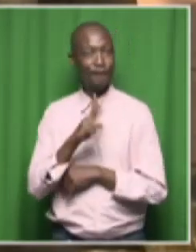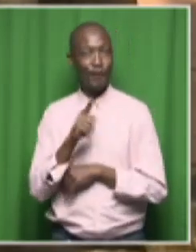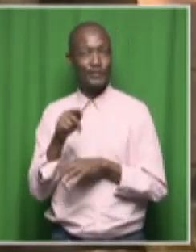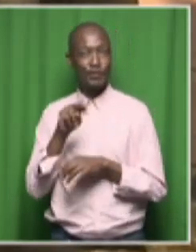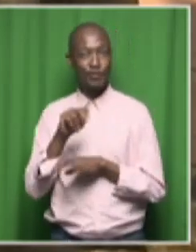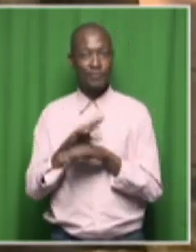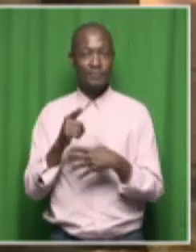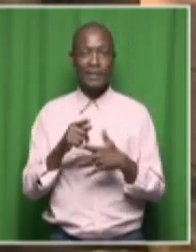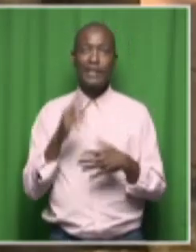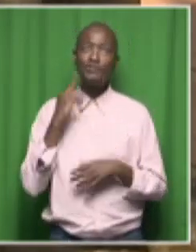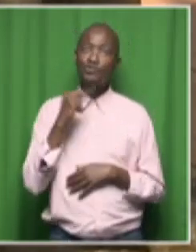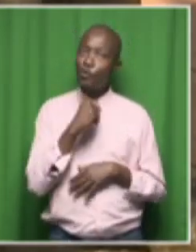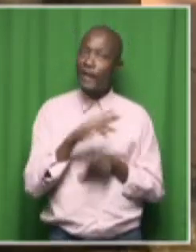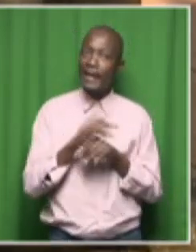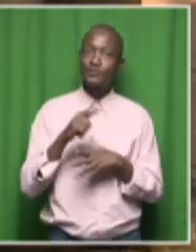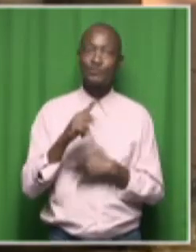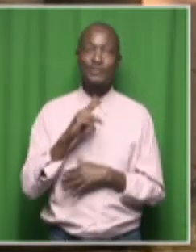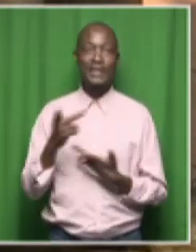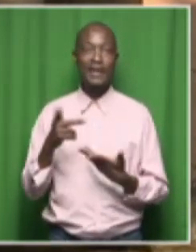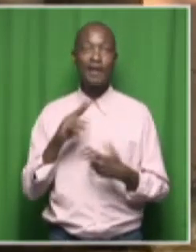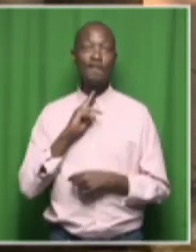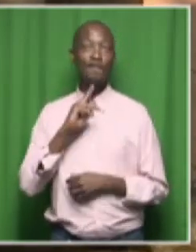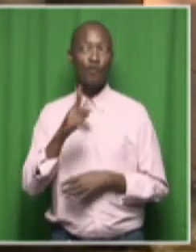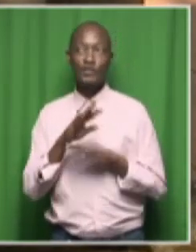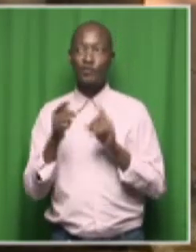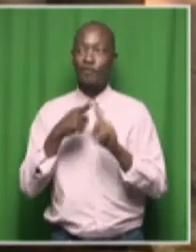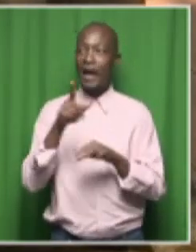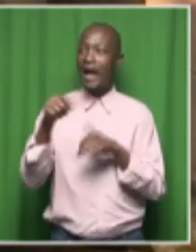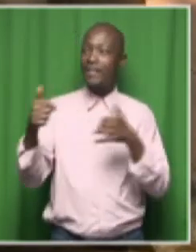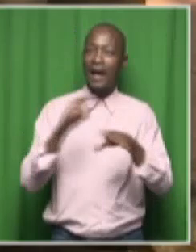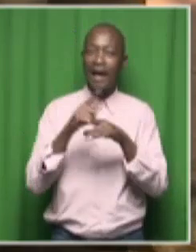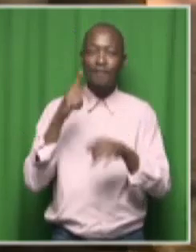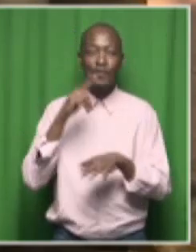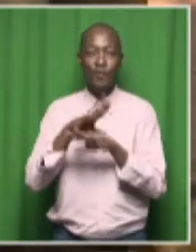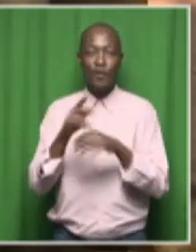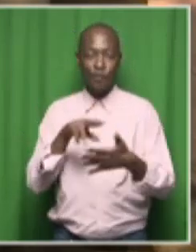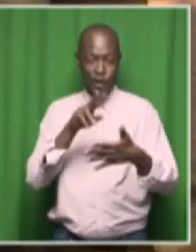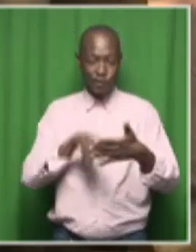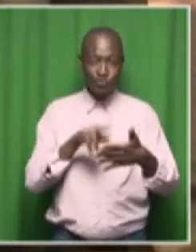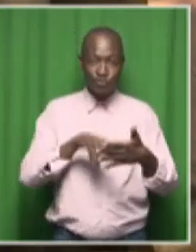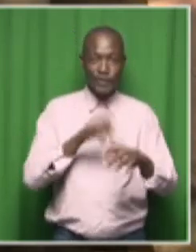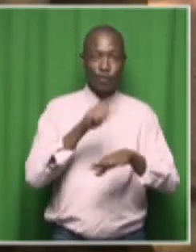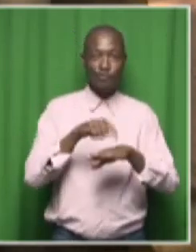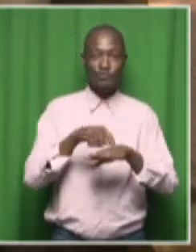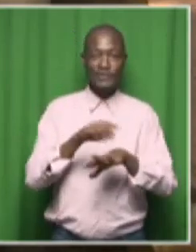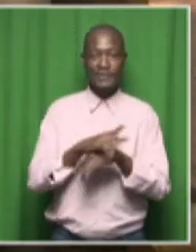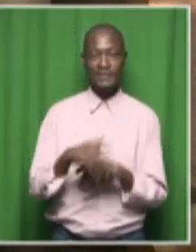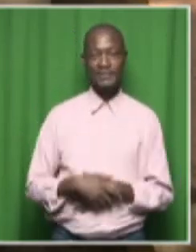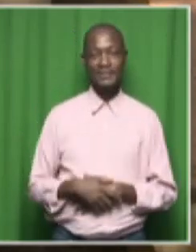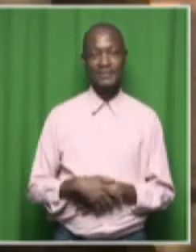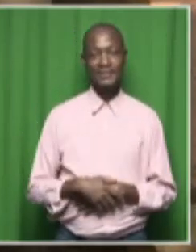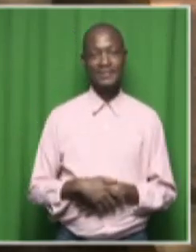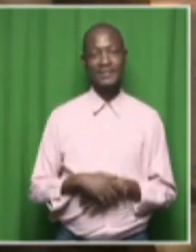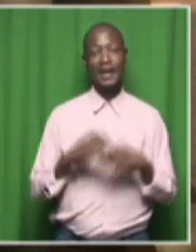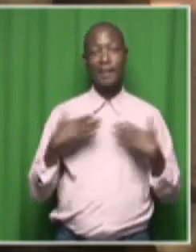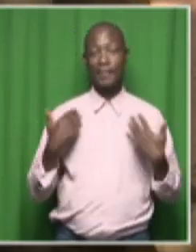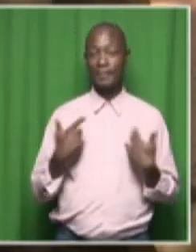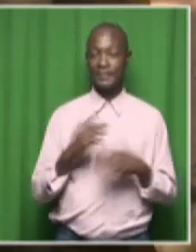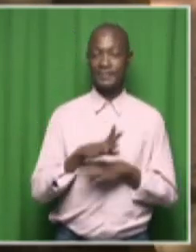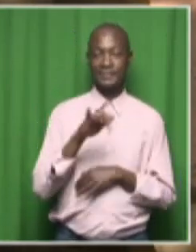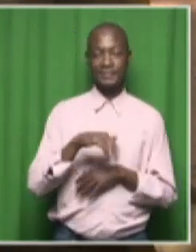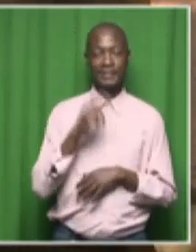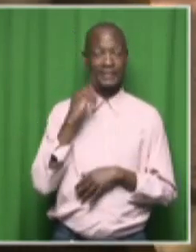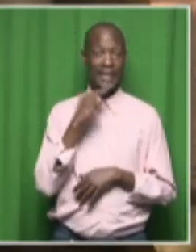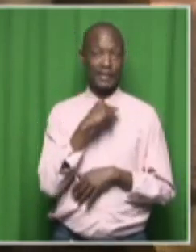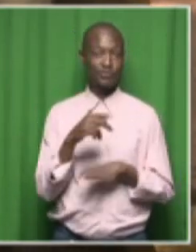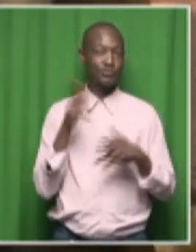It's so nice to hear the voices of some of our viewers that we normally only get to read on Twitter. I mean, I'm talking to you, Bramoro, so I'm so glad. So nice to